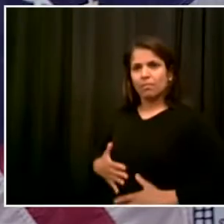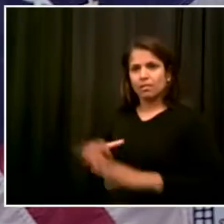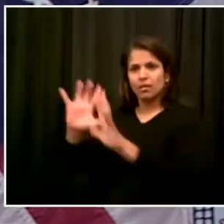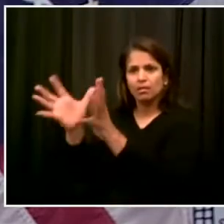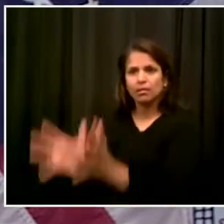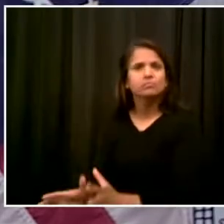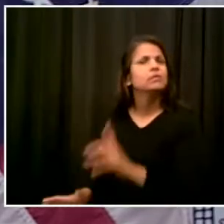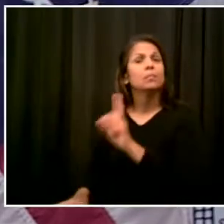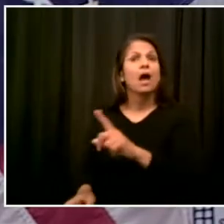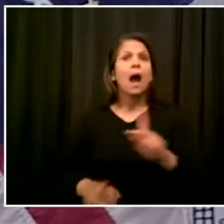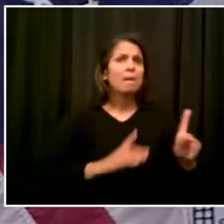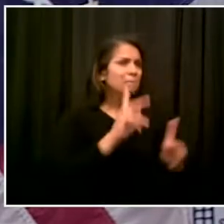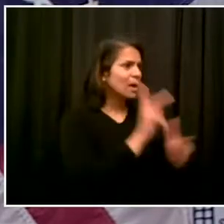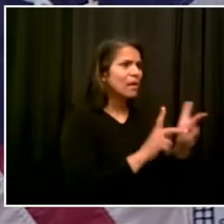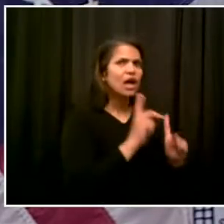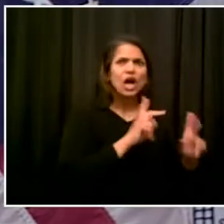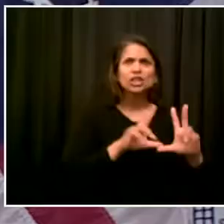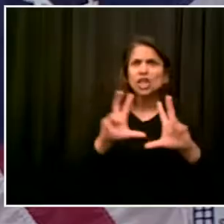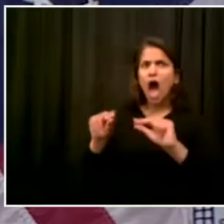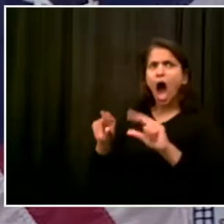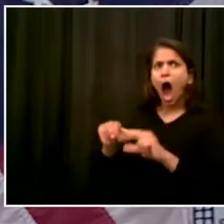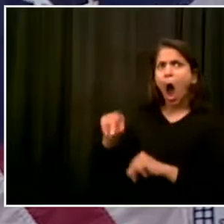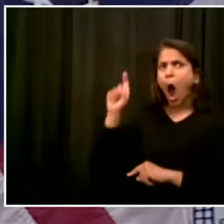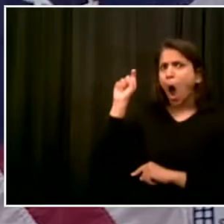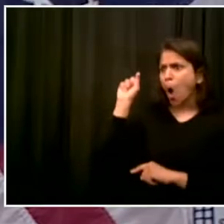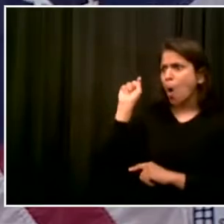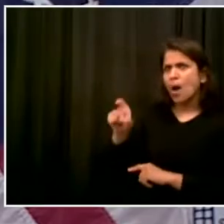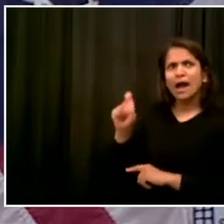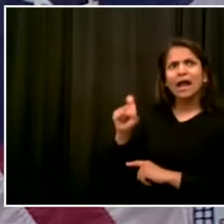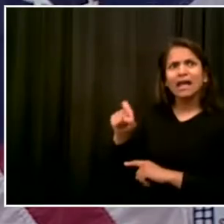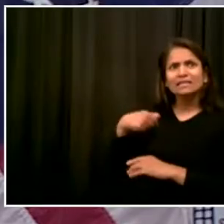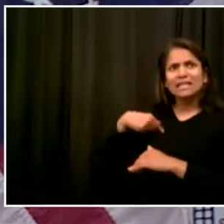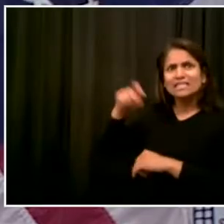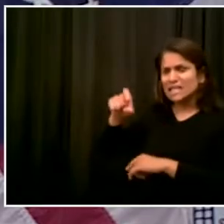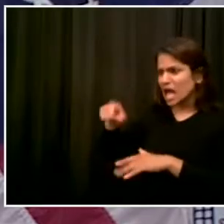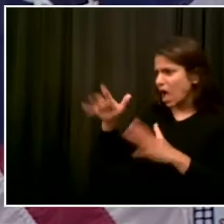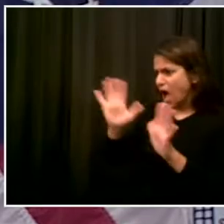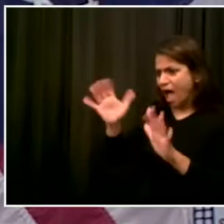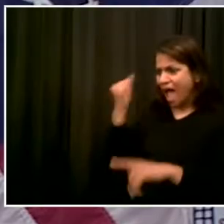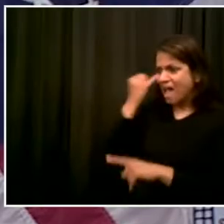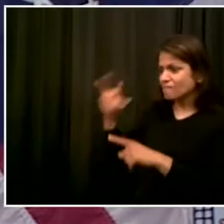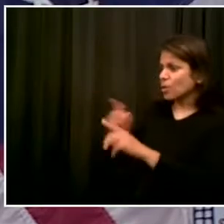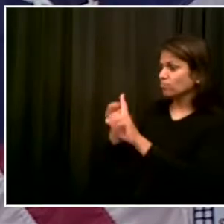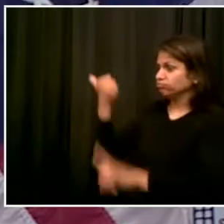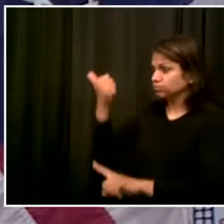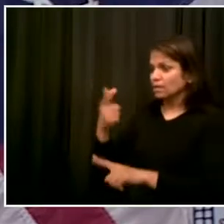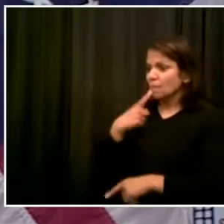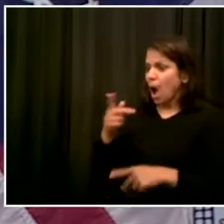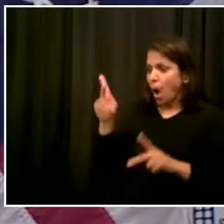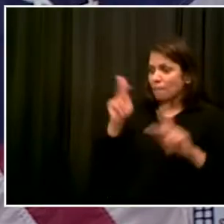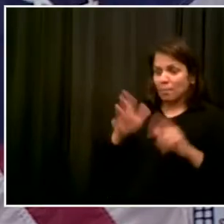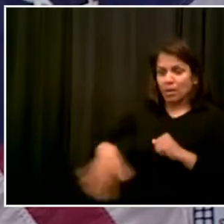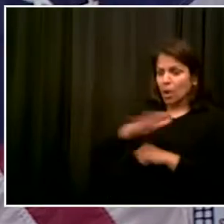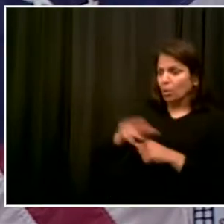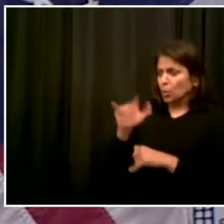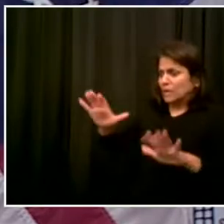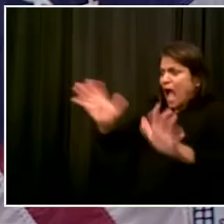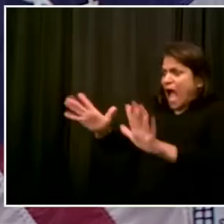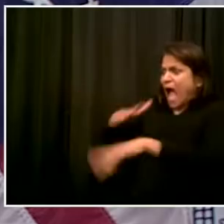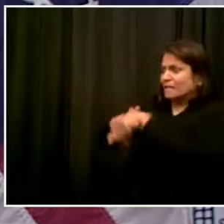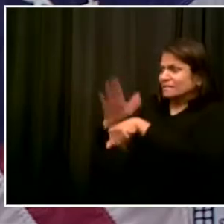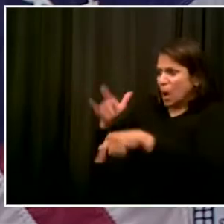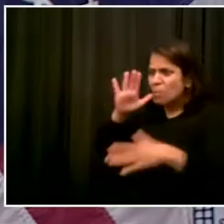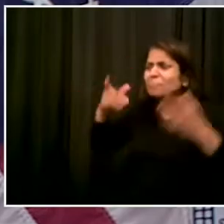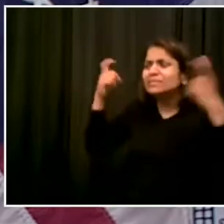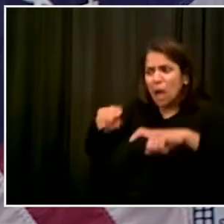it. Ending stop and frisk, reducing arrests, neighborhood policing, reducing incarceration, de-escalation